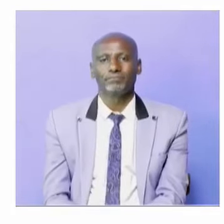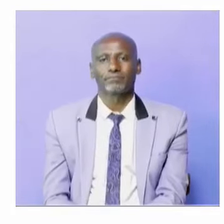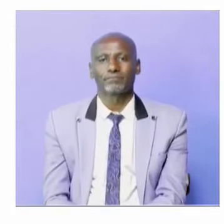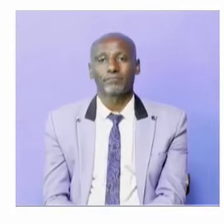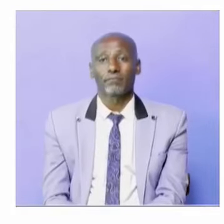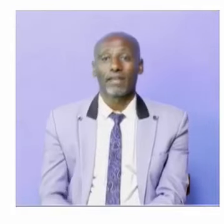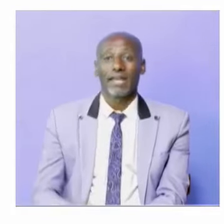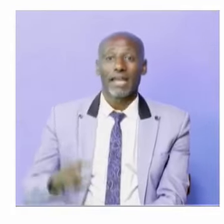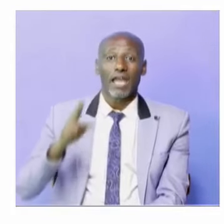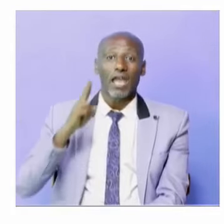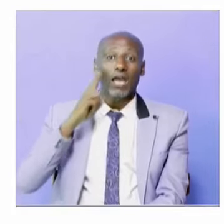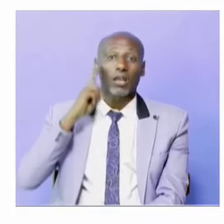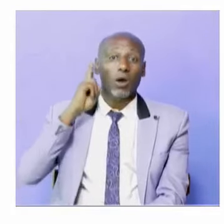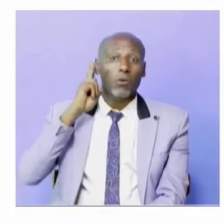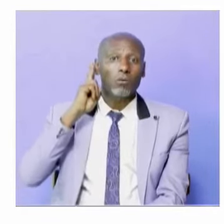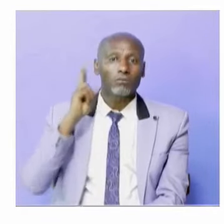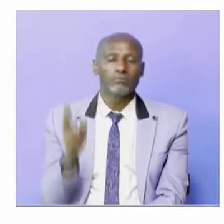hello,